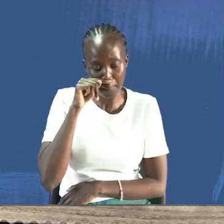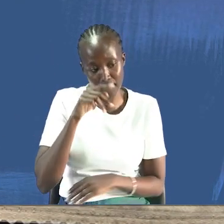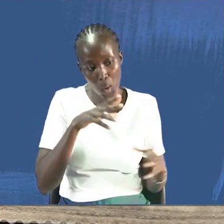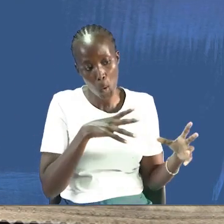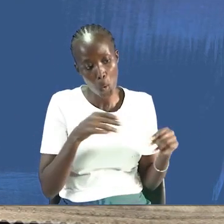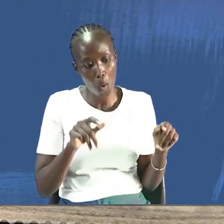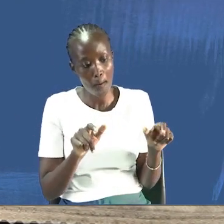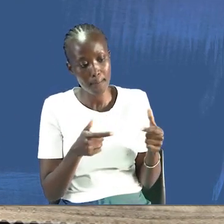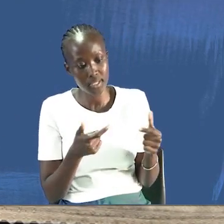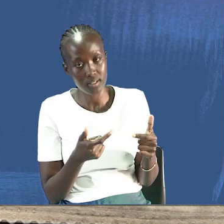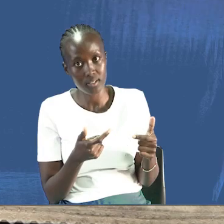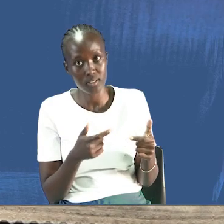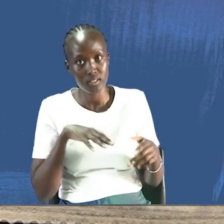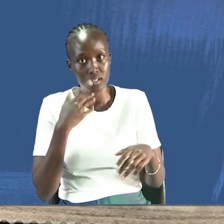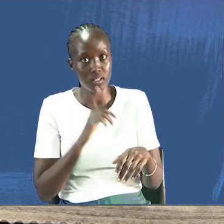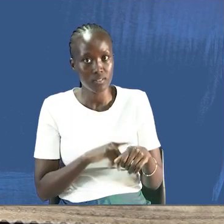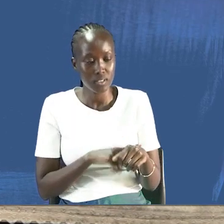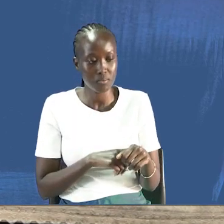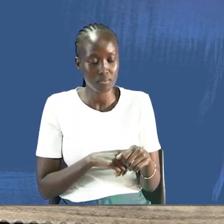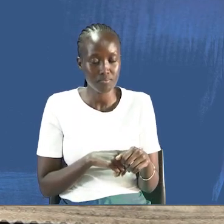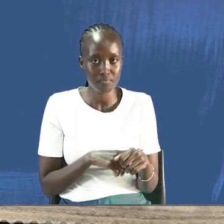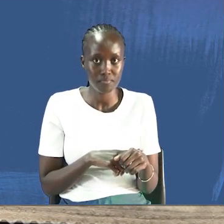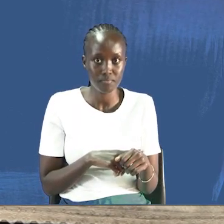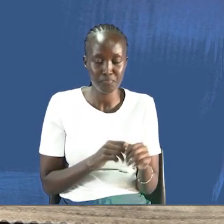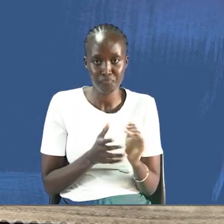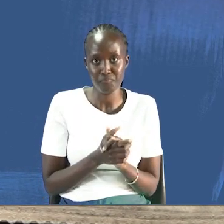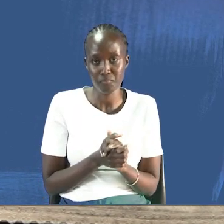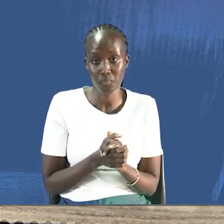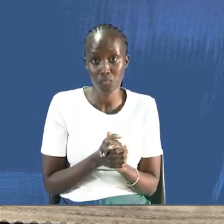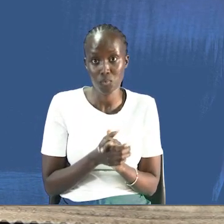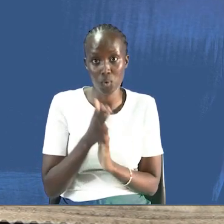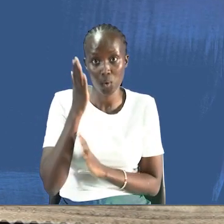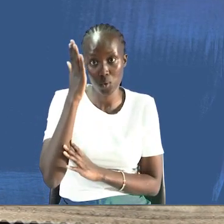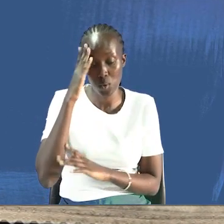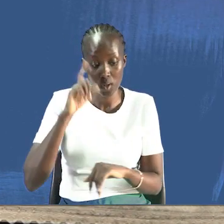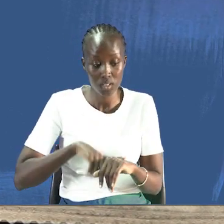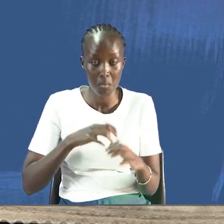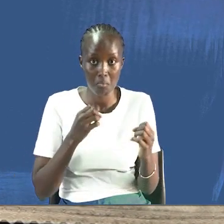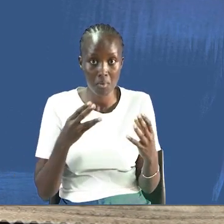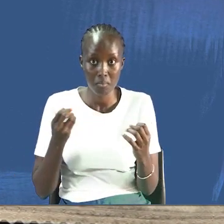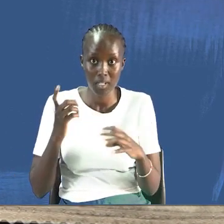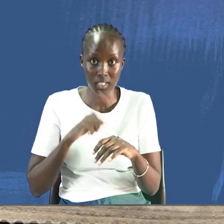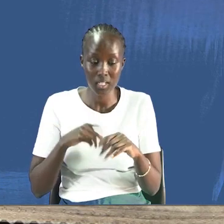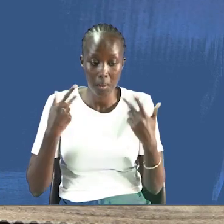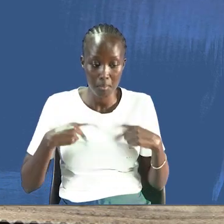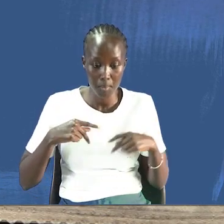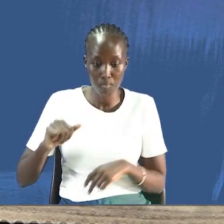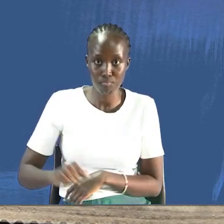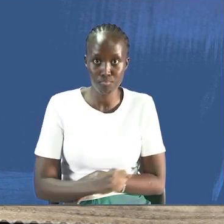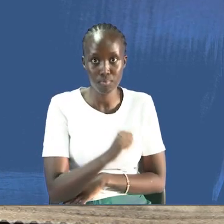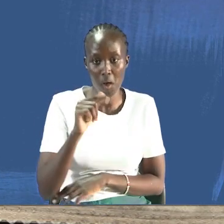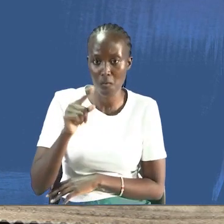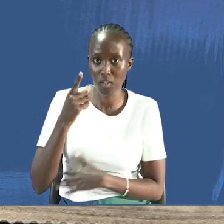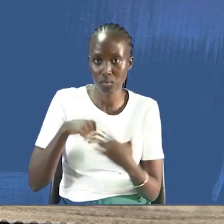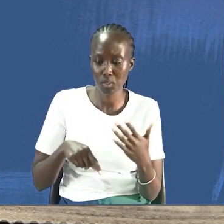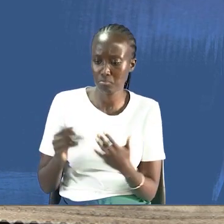media every, you know, the first, you know, because many times when people wake up, the first thing they do is to go